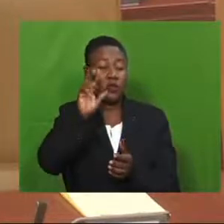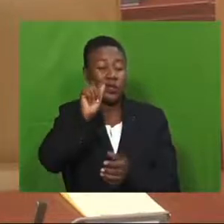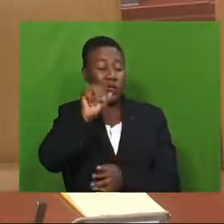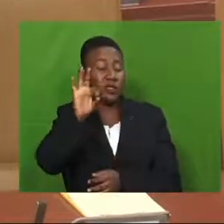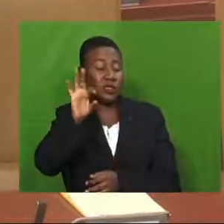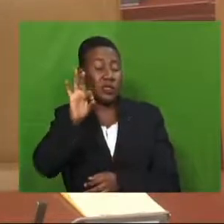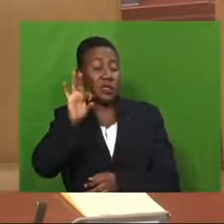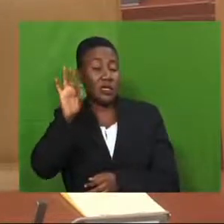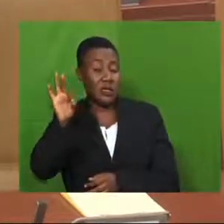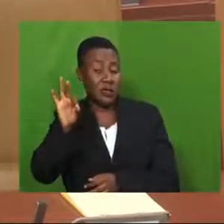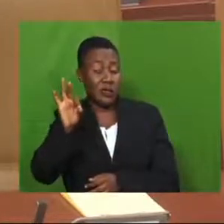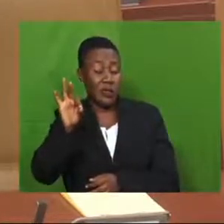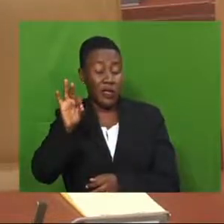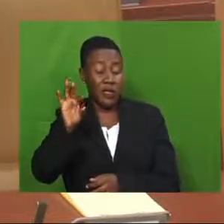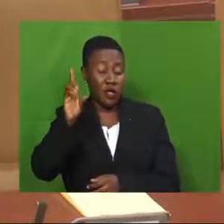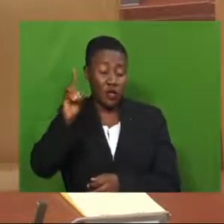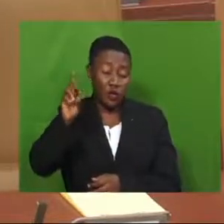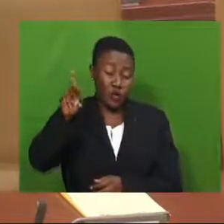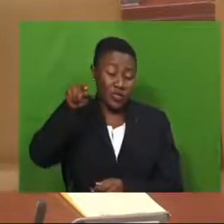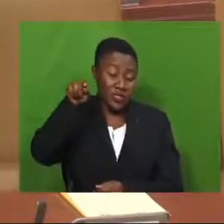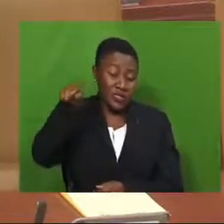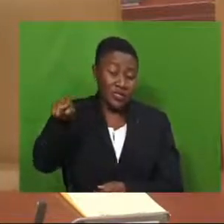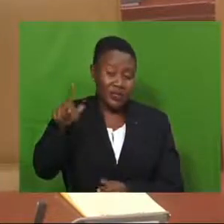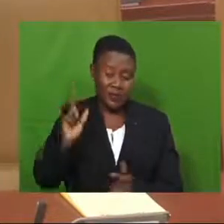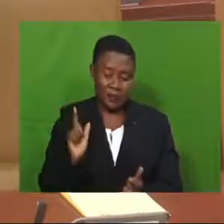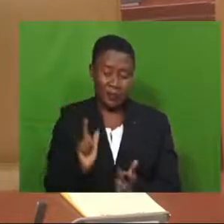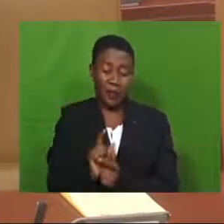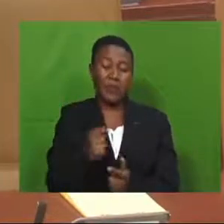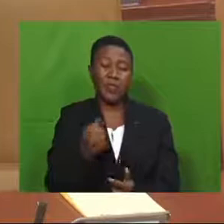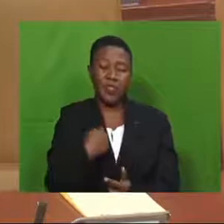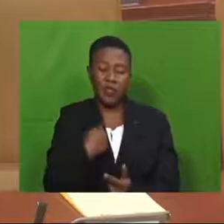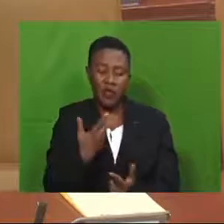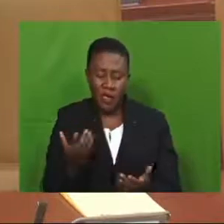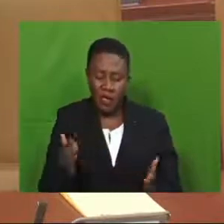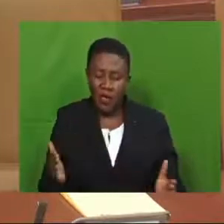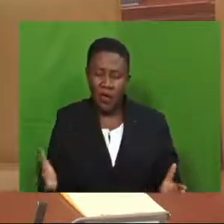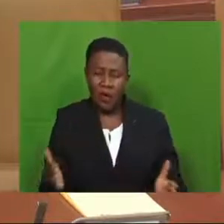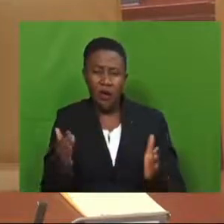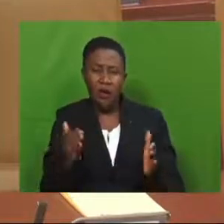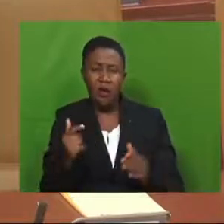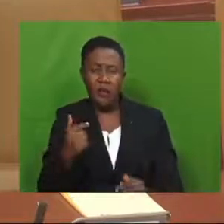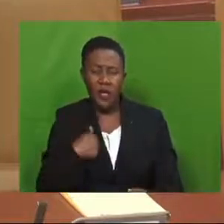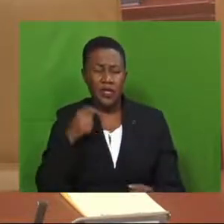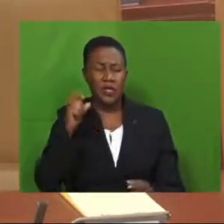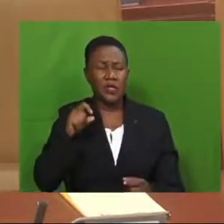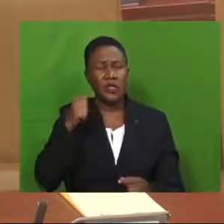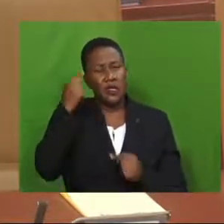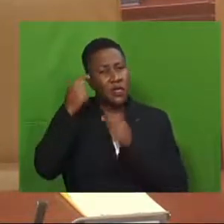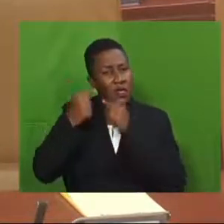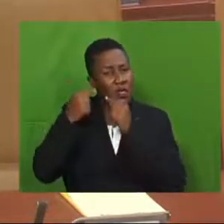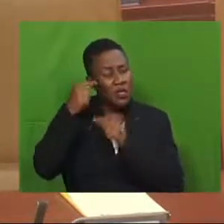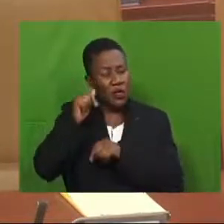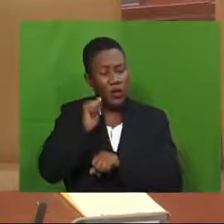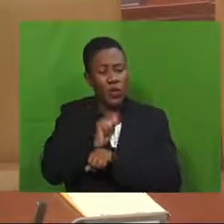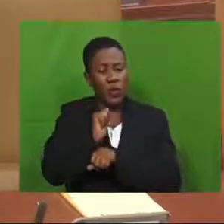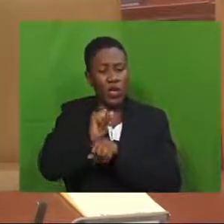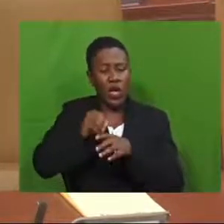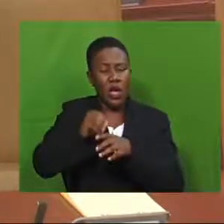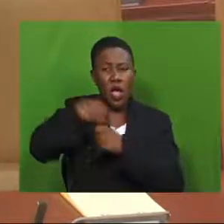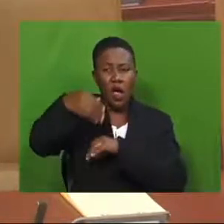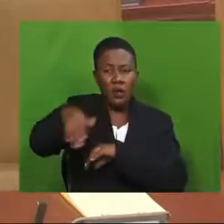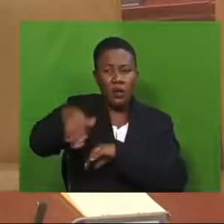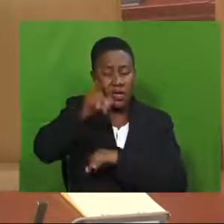1999, Dr. Sule Garba met with me and encouraged me to think about working outside government